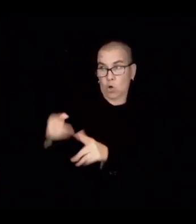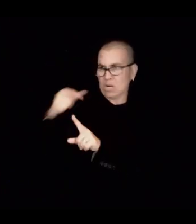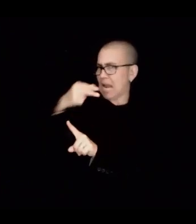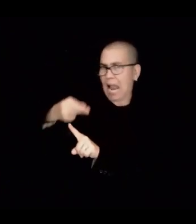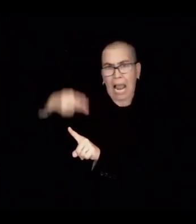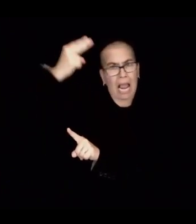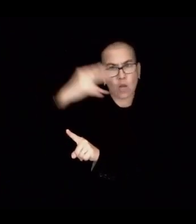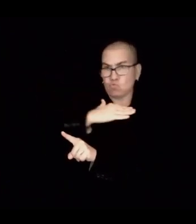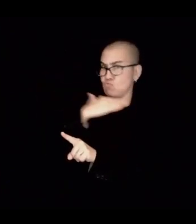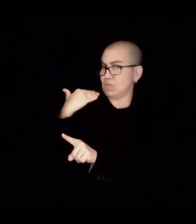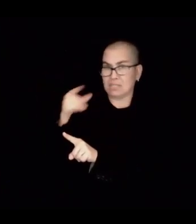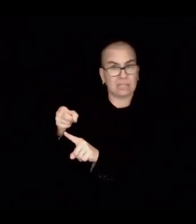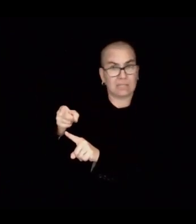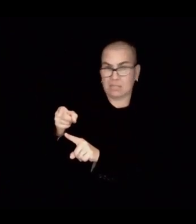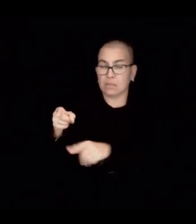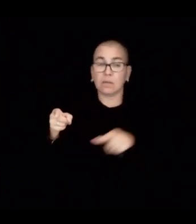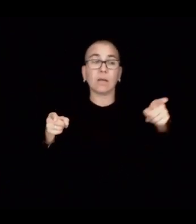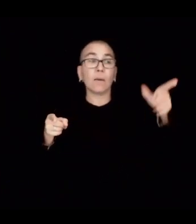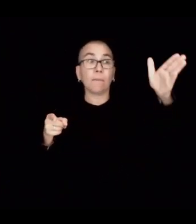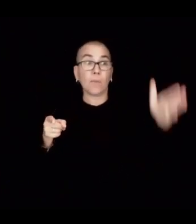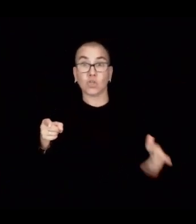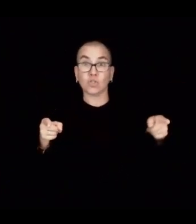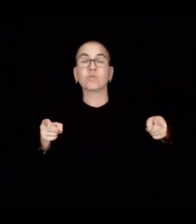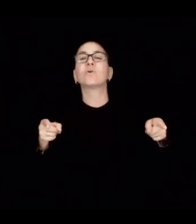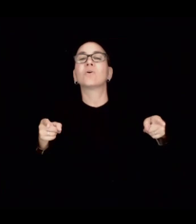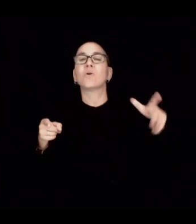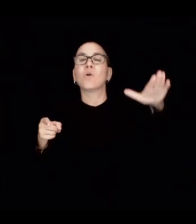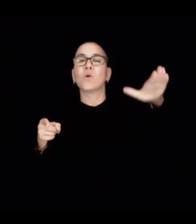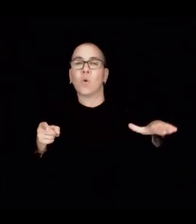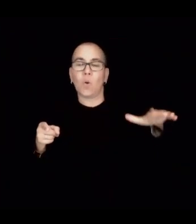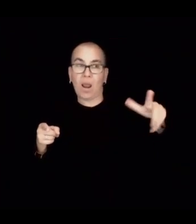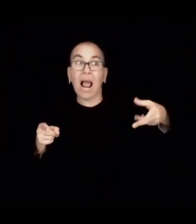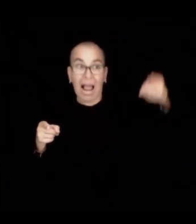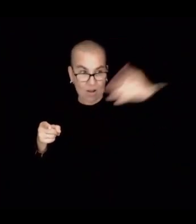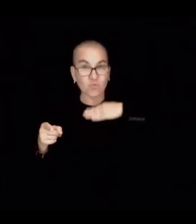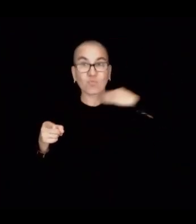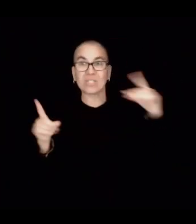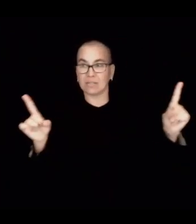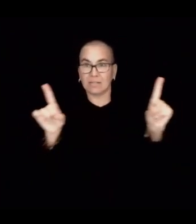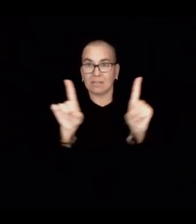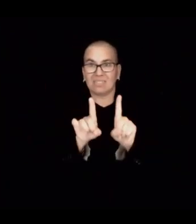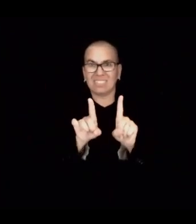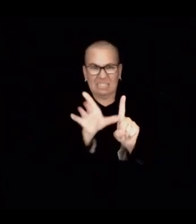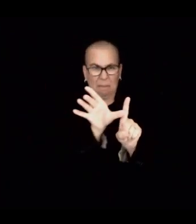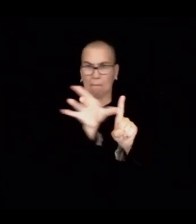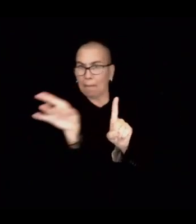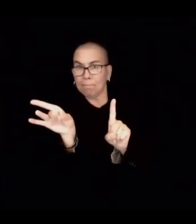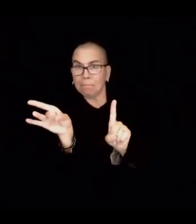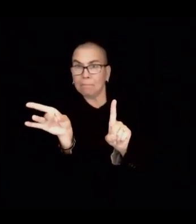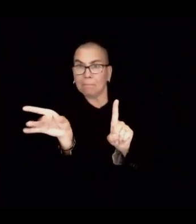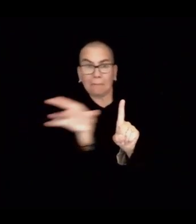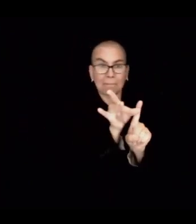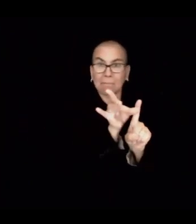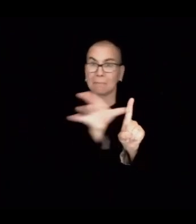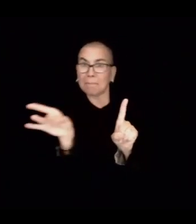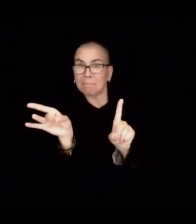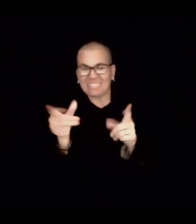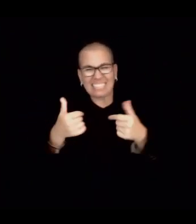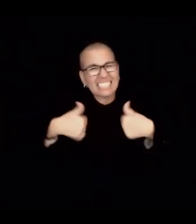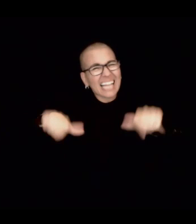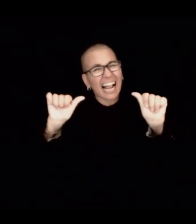when they're in an environment where social distancing is not happening, they're at just as high a risk of transmission